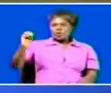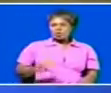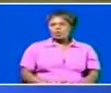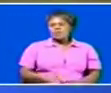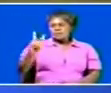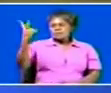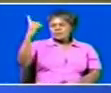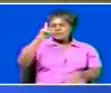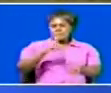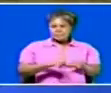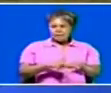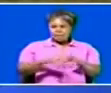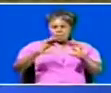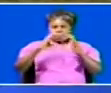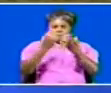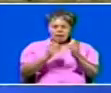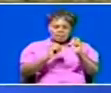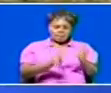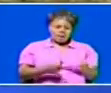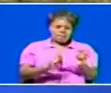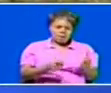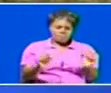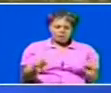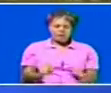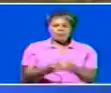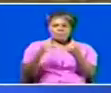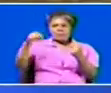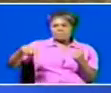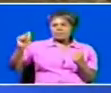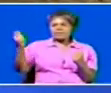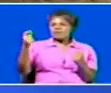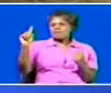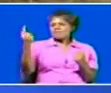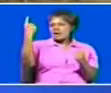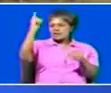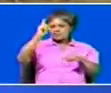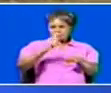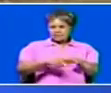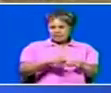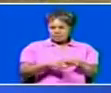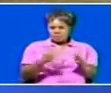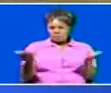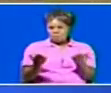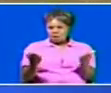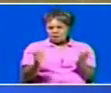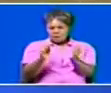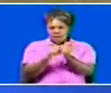For the second time, the World Ploughing Contest was held in Kenya, the first time having been in